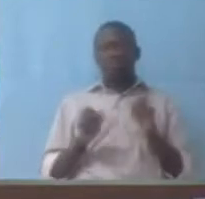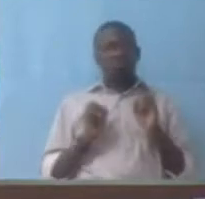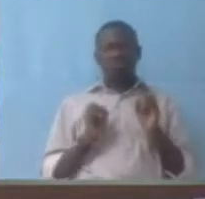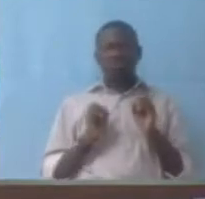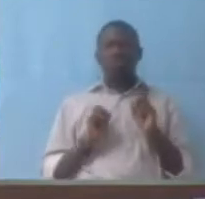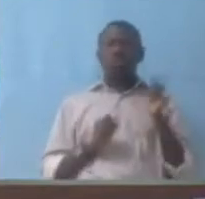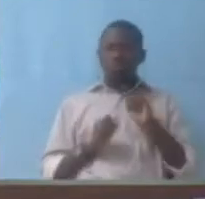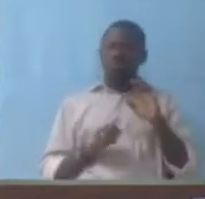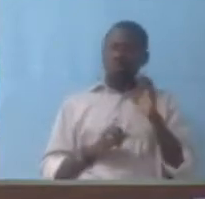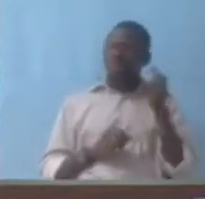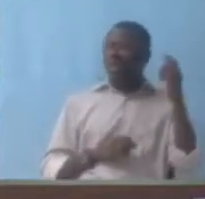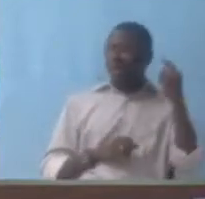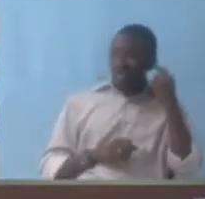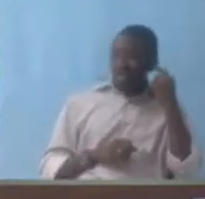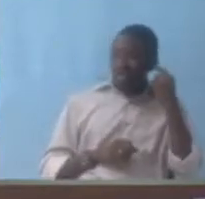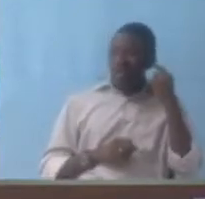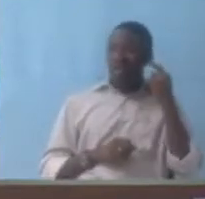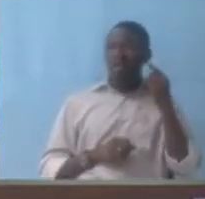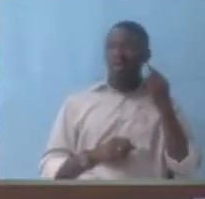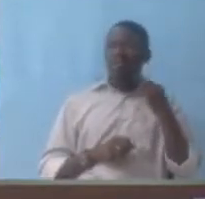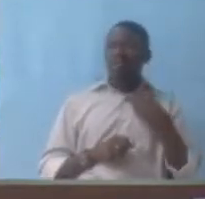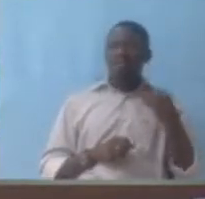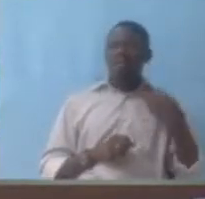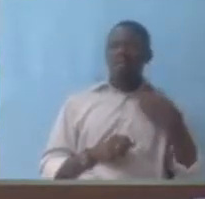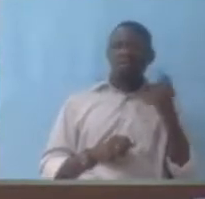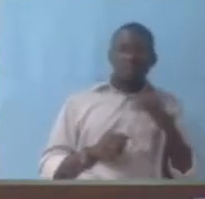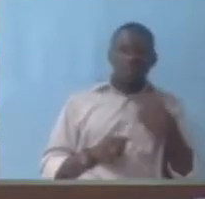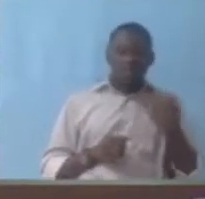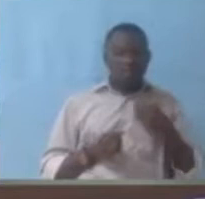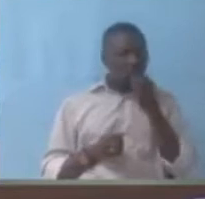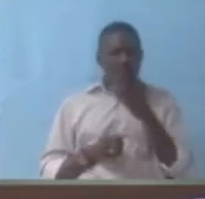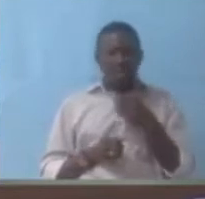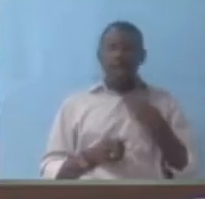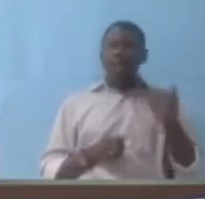What we would hear rumors of people being